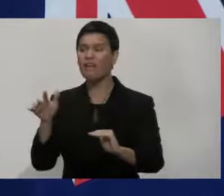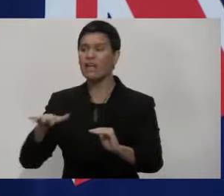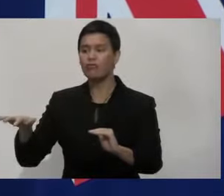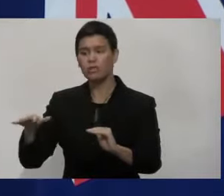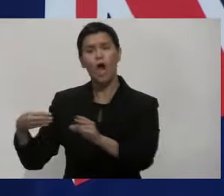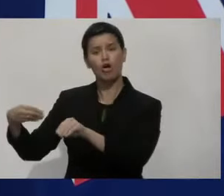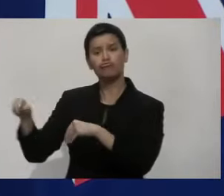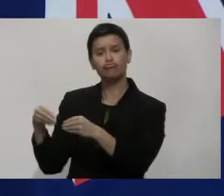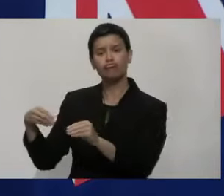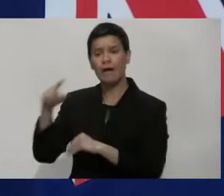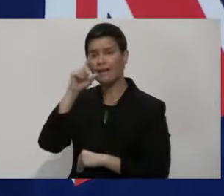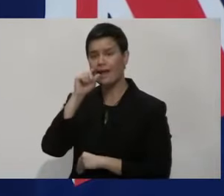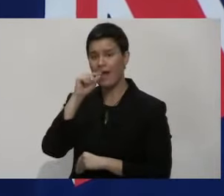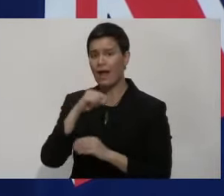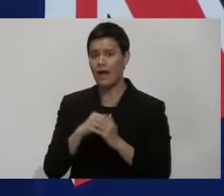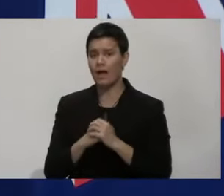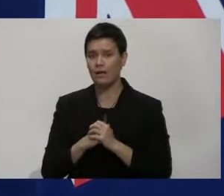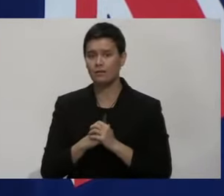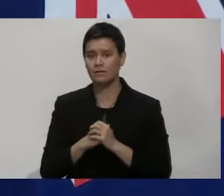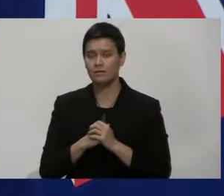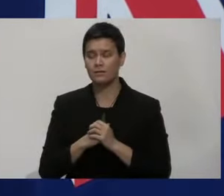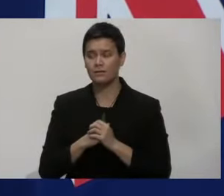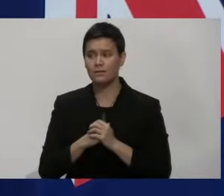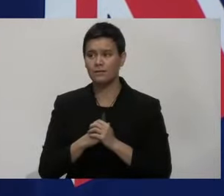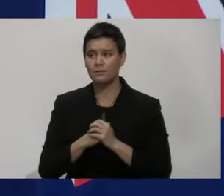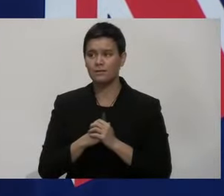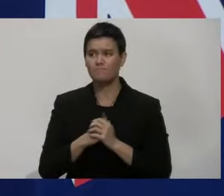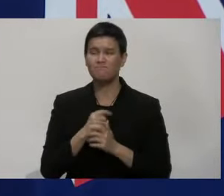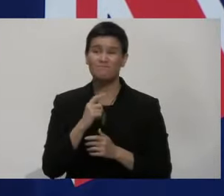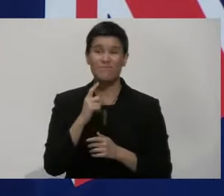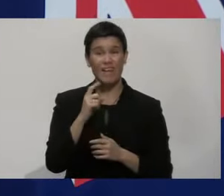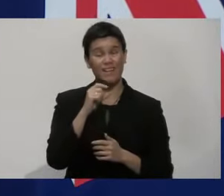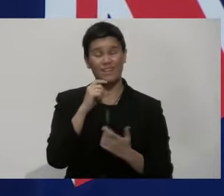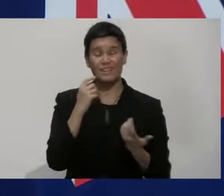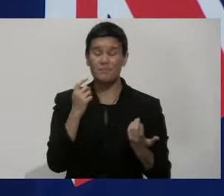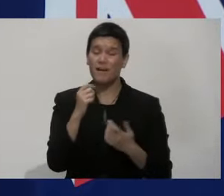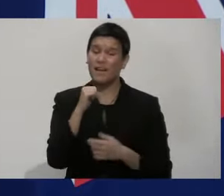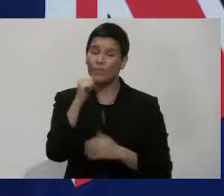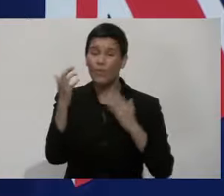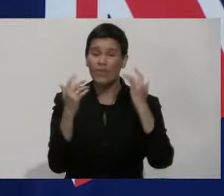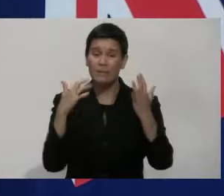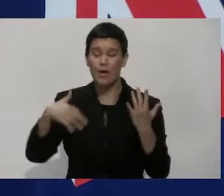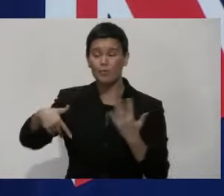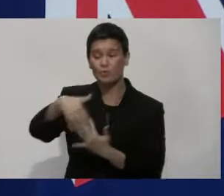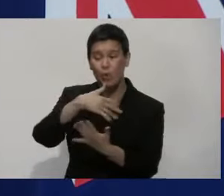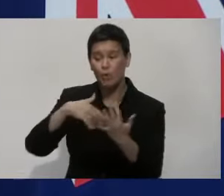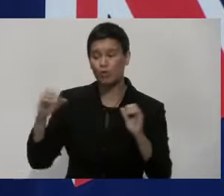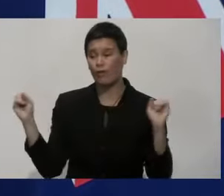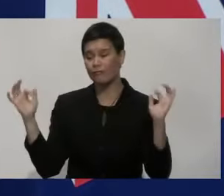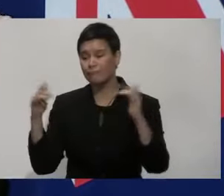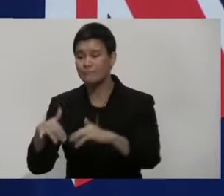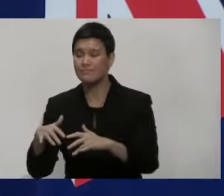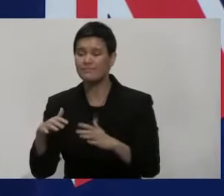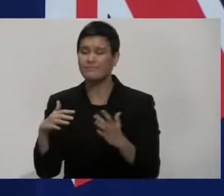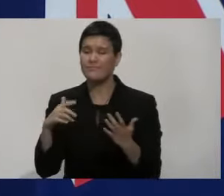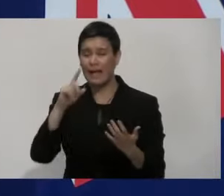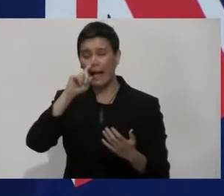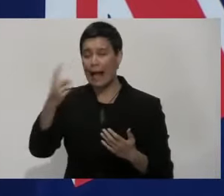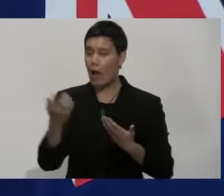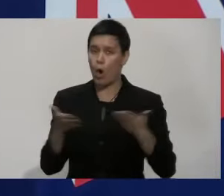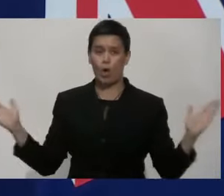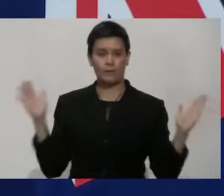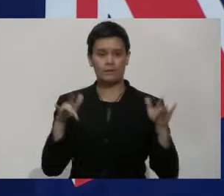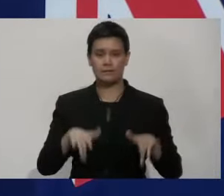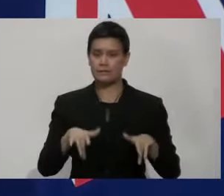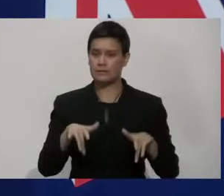at a cost, though, for areas like, for instance, those social gatherings. The other reason we're keeping level 2 for everywhere else